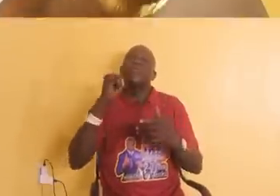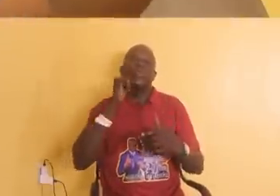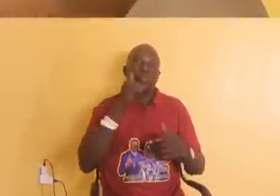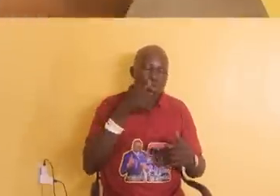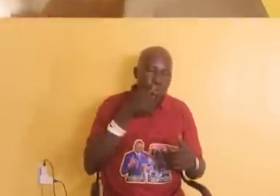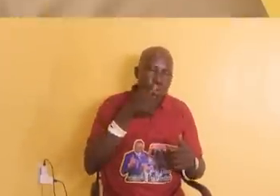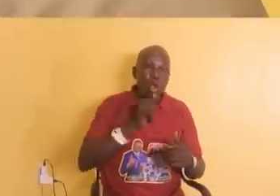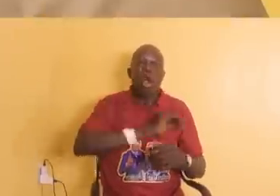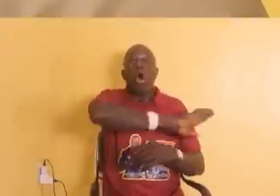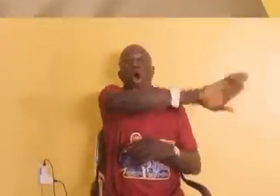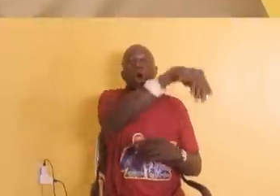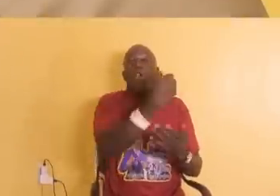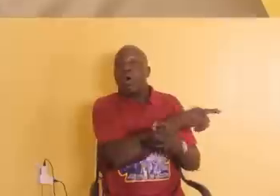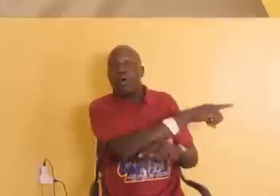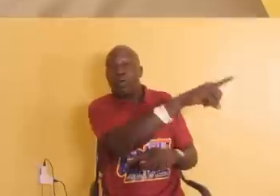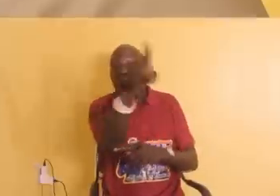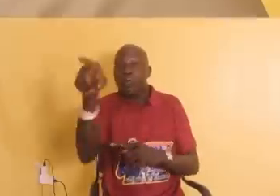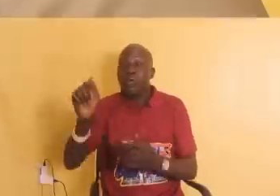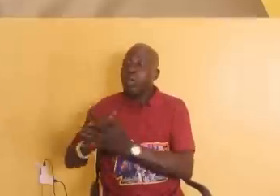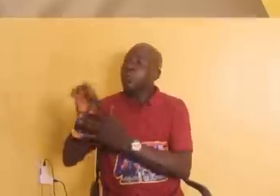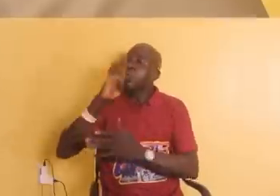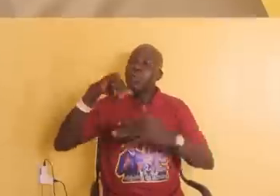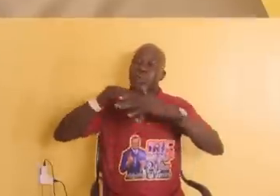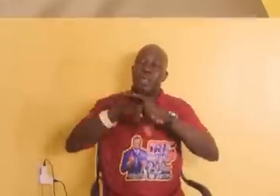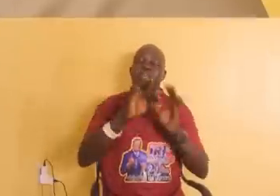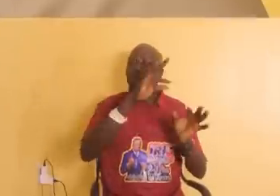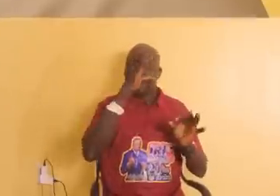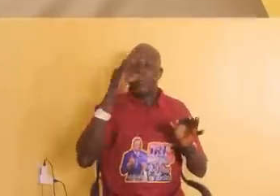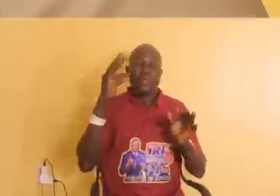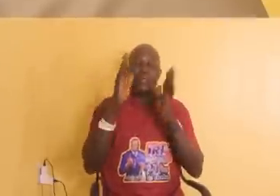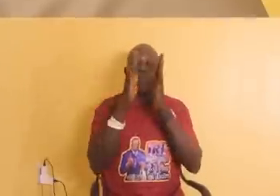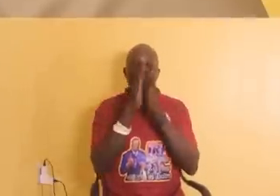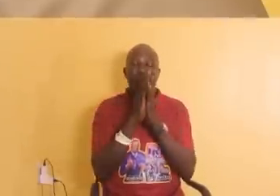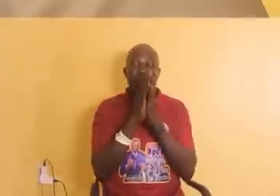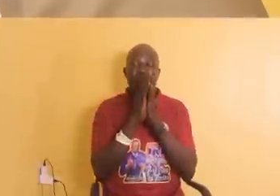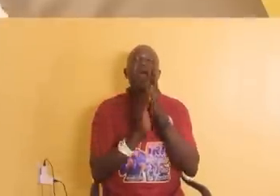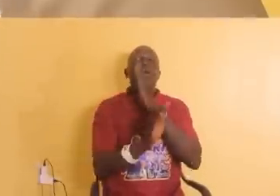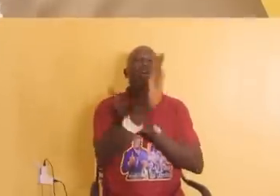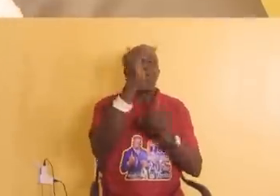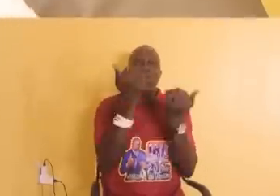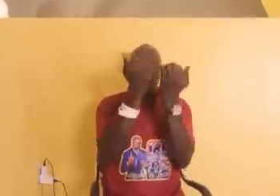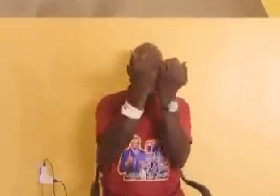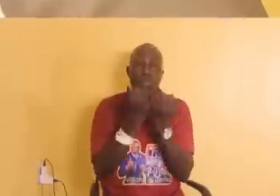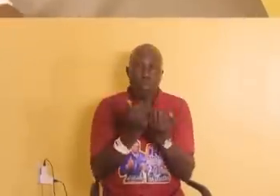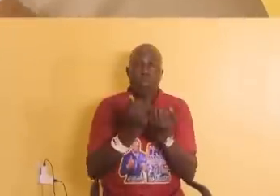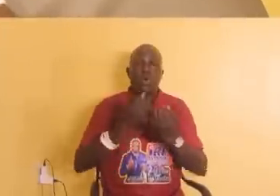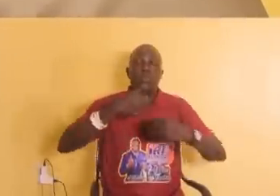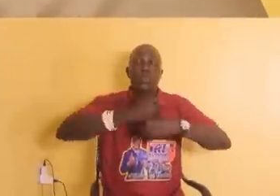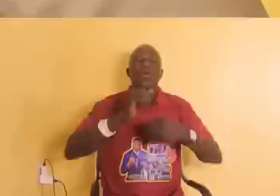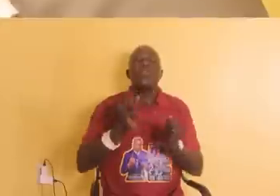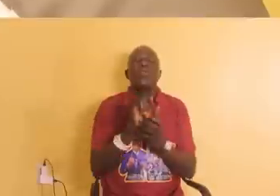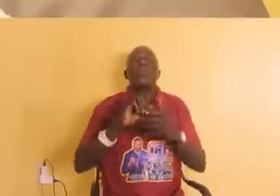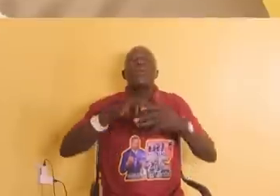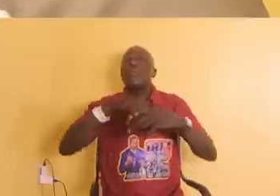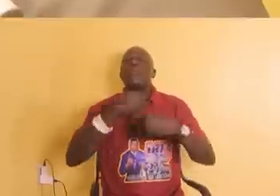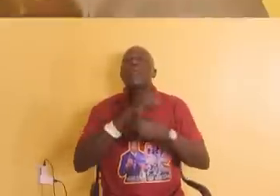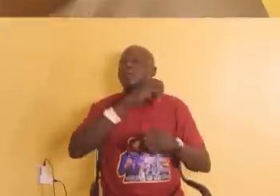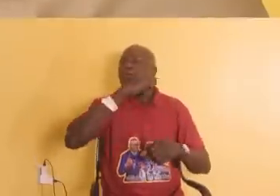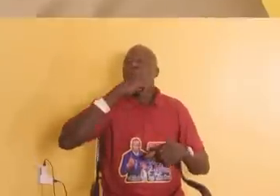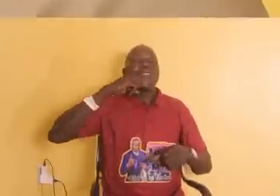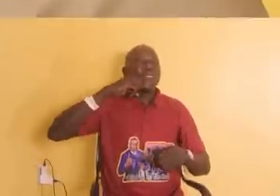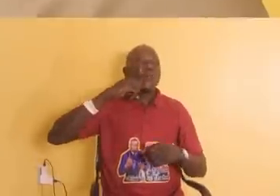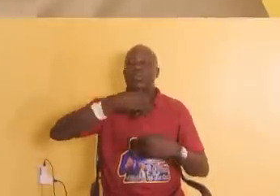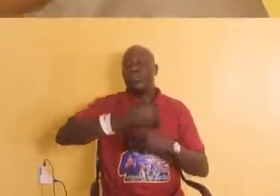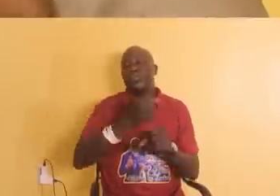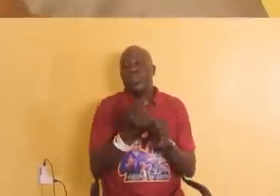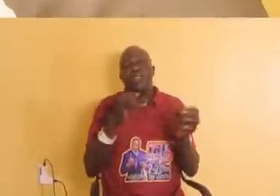tomorrow. Ki gbogbo apata. All of us. Ka wa lo awe atadua. In fasting and prayer. The Lord said, once you make your trial,